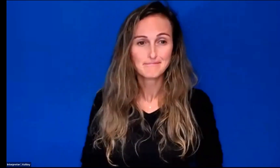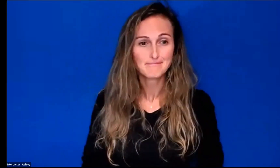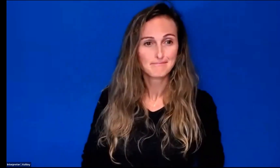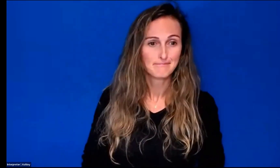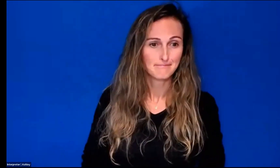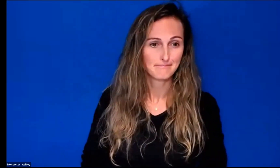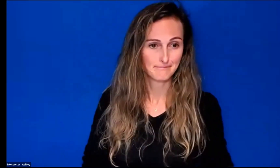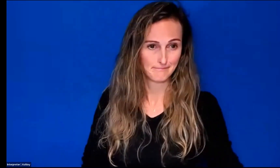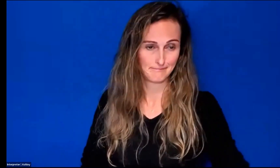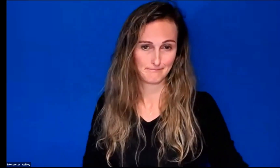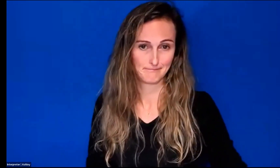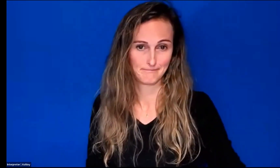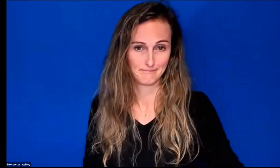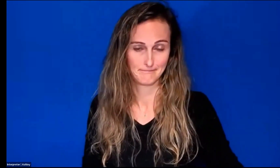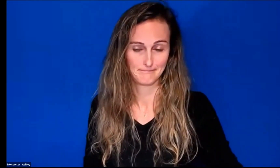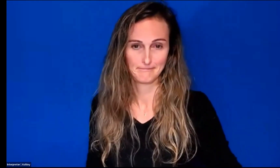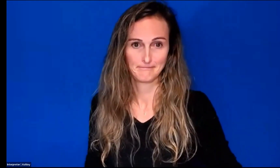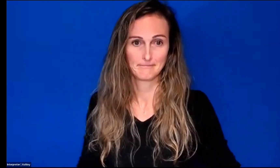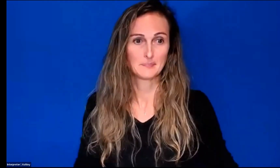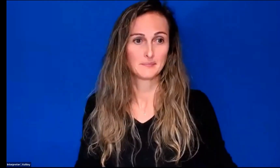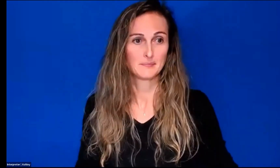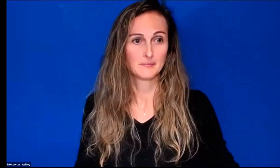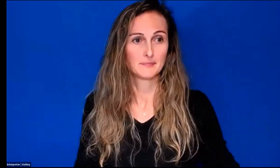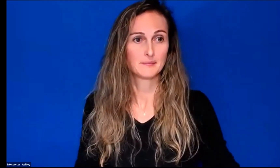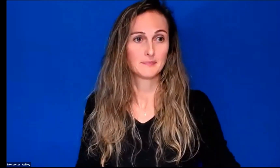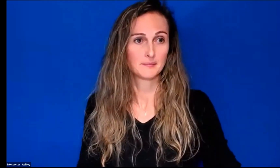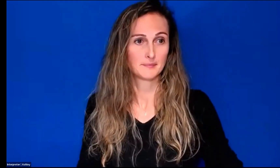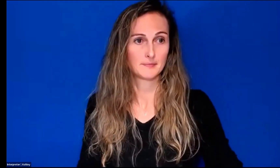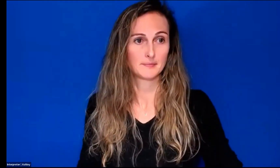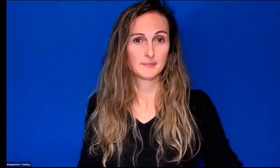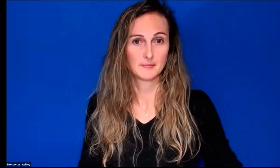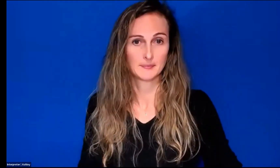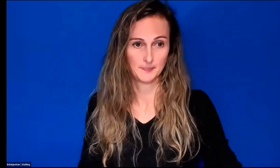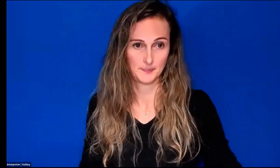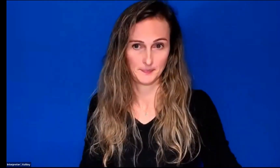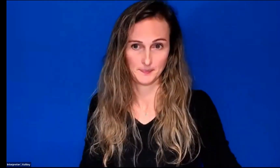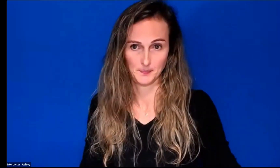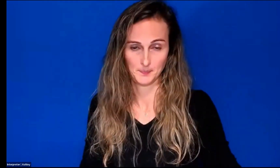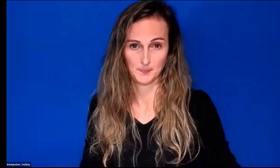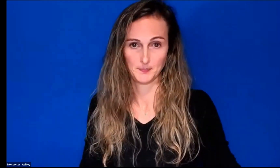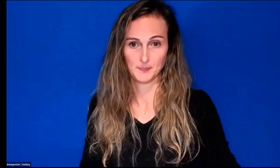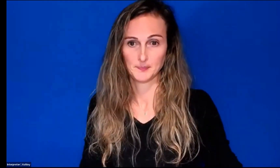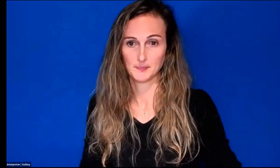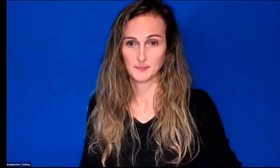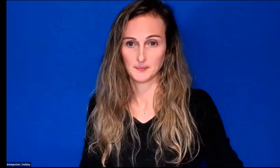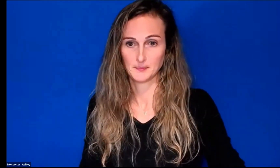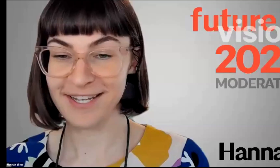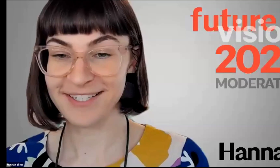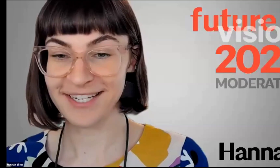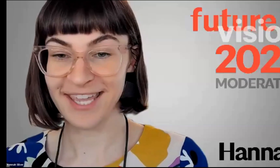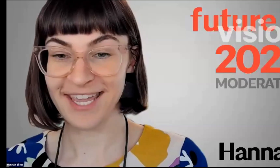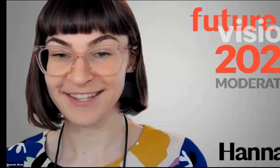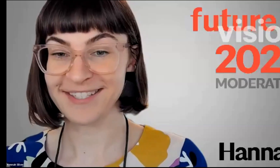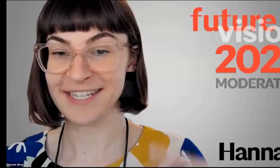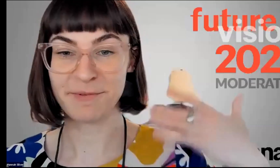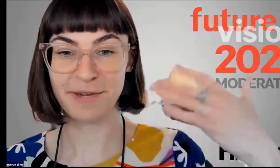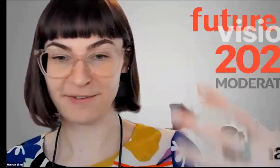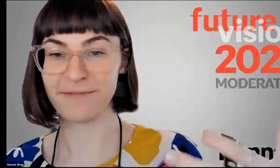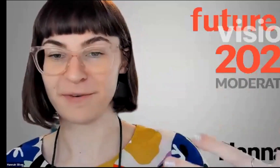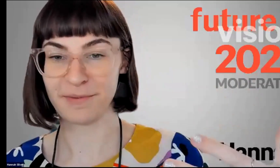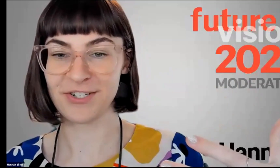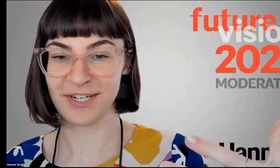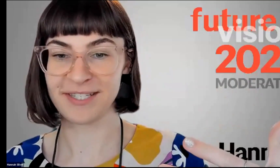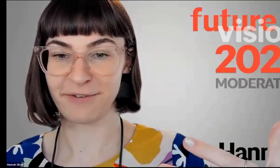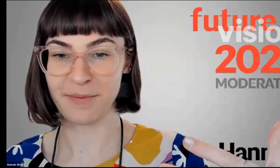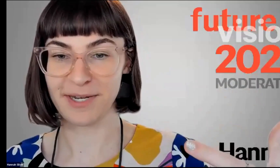mean, well, we know confidently that many disabled folks or deaf folks are working twice as hard, right, to get the same amount